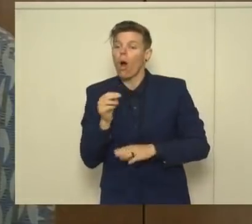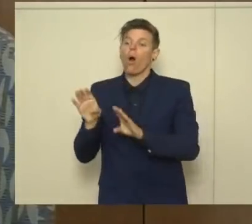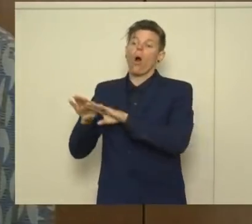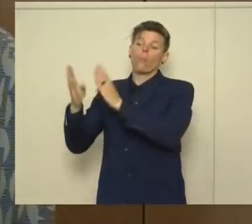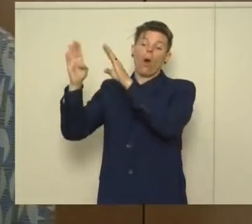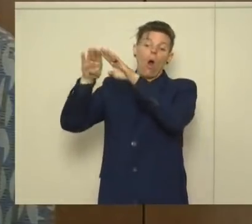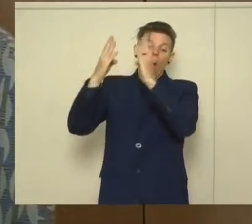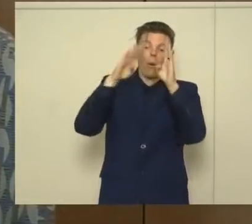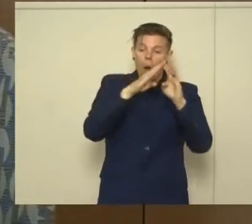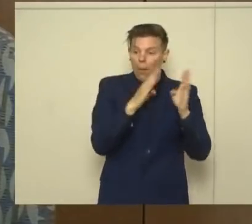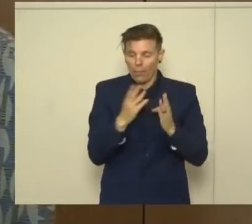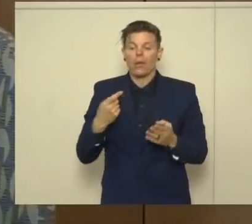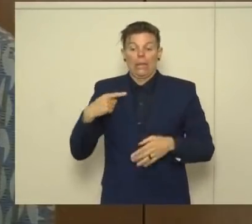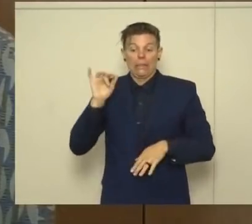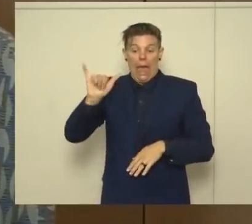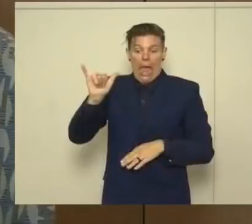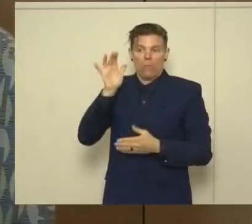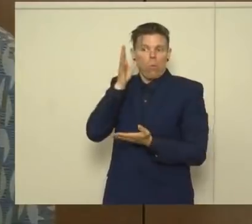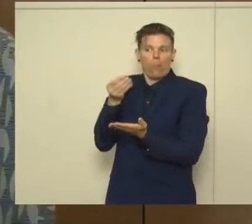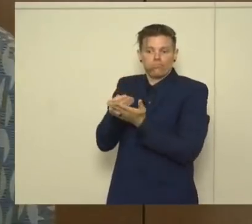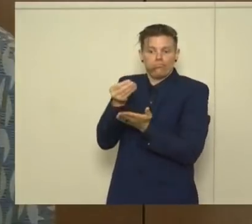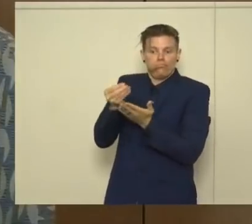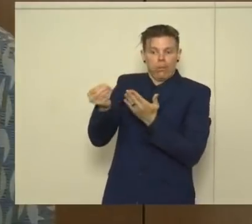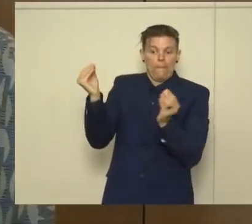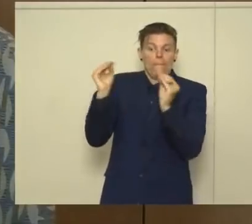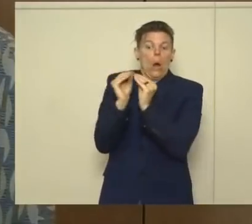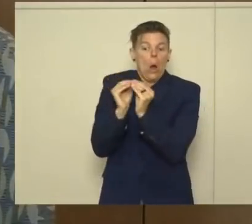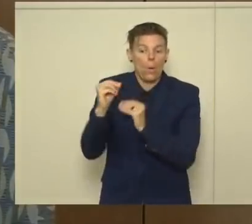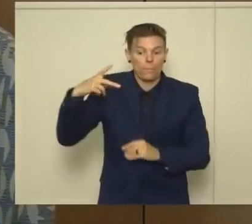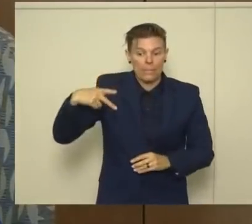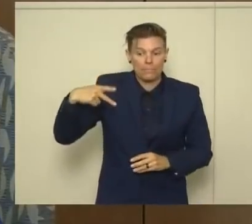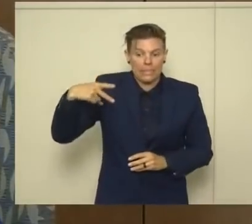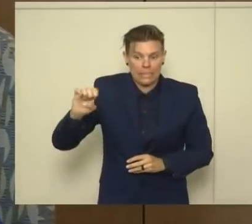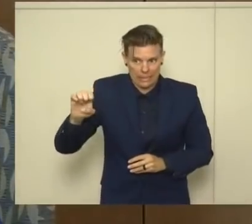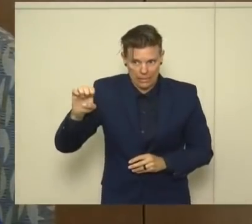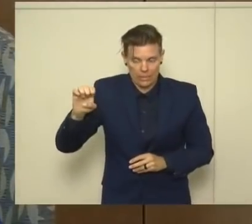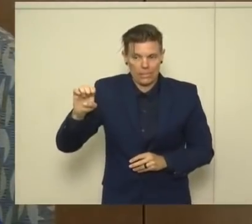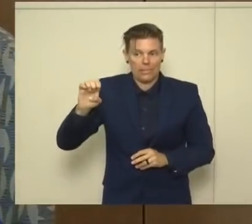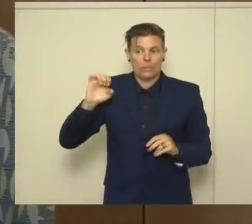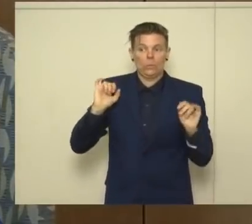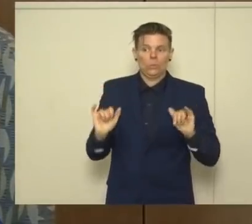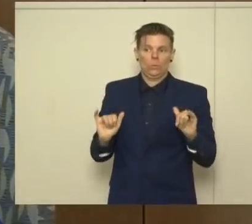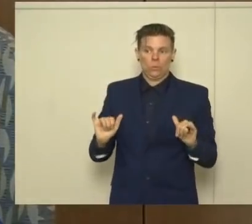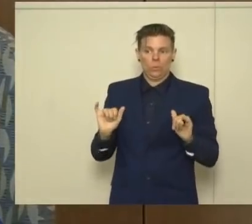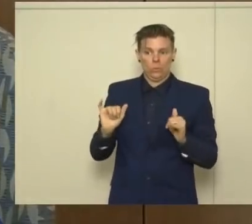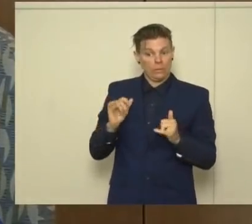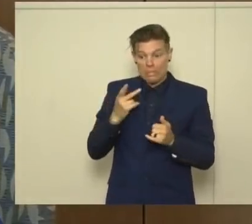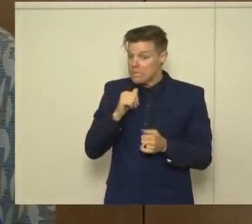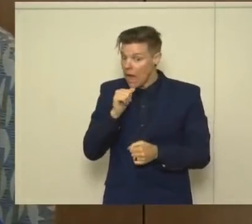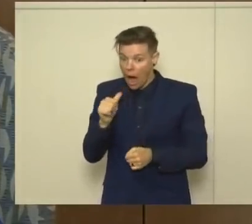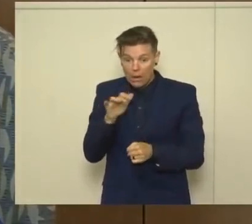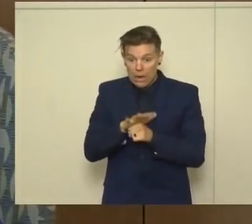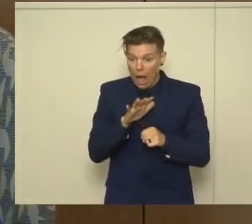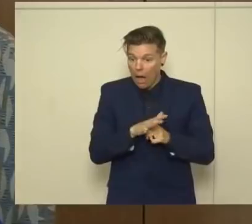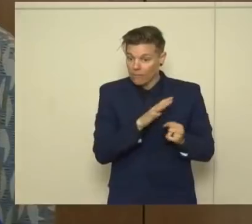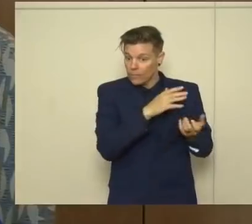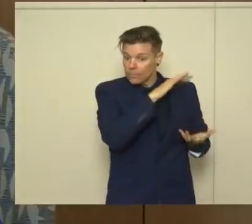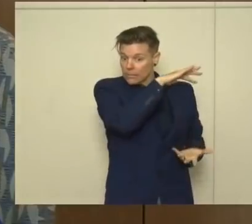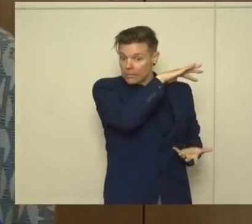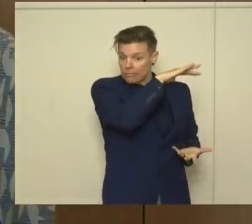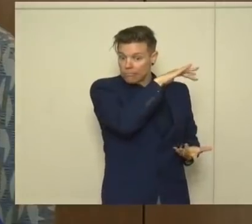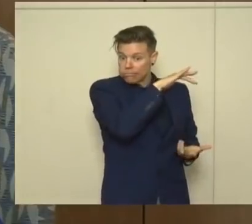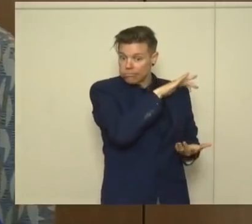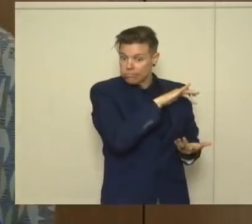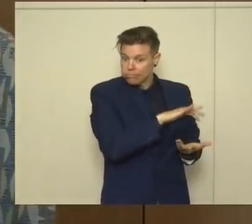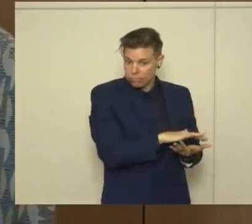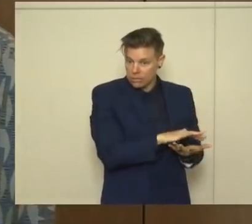two-part problem. If there is insufficient supply to meet the current demands, the prices go up, which